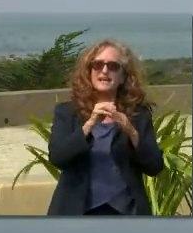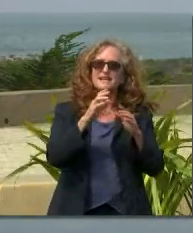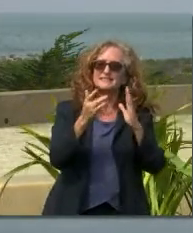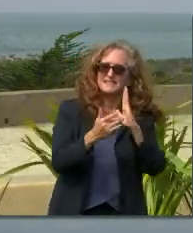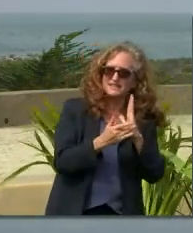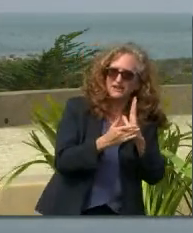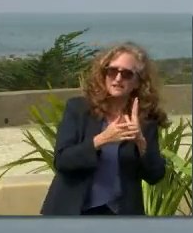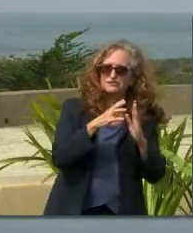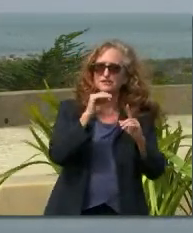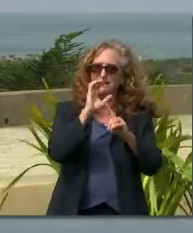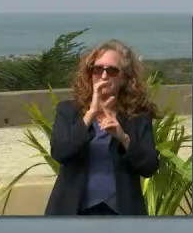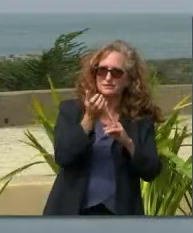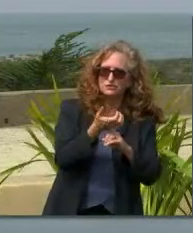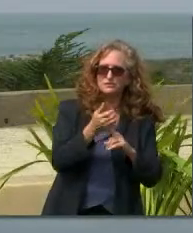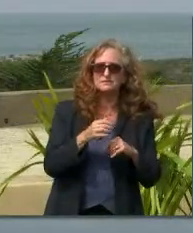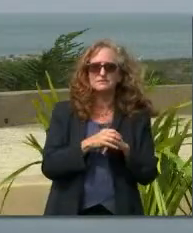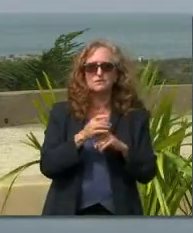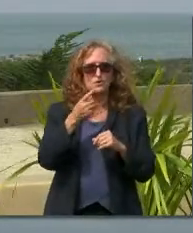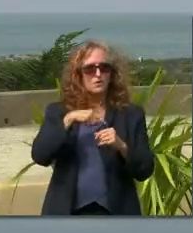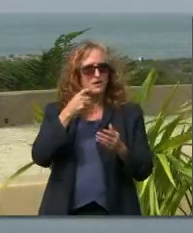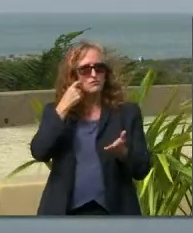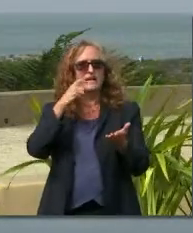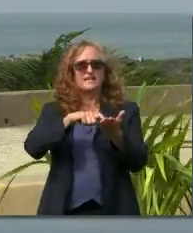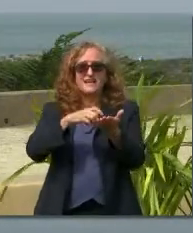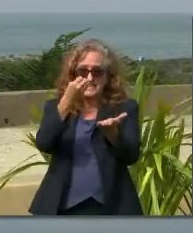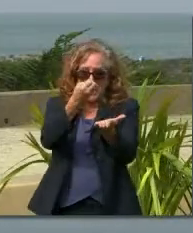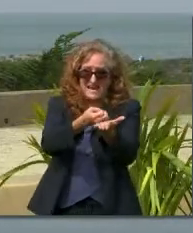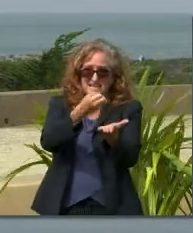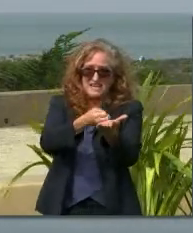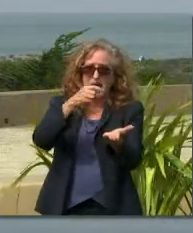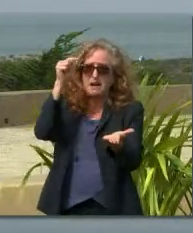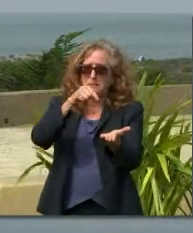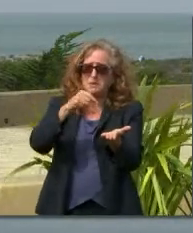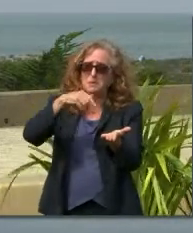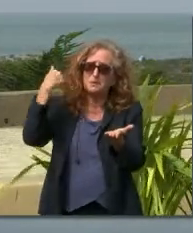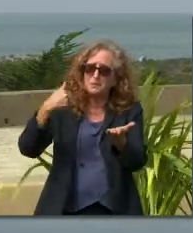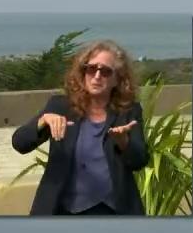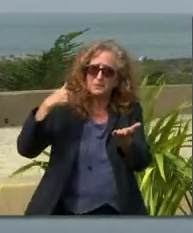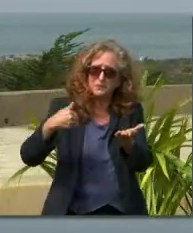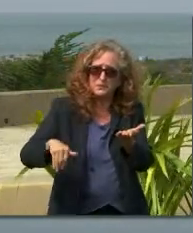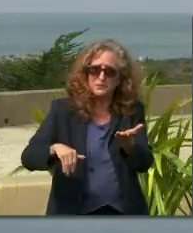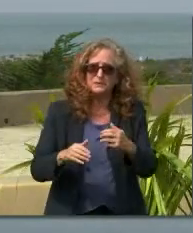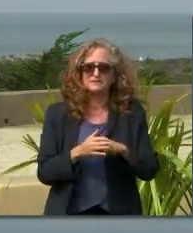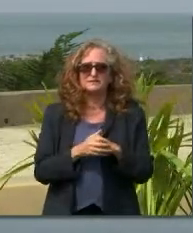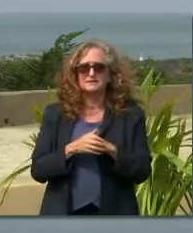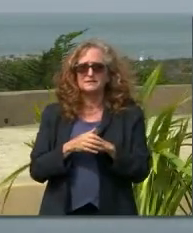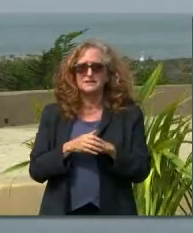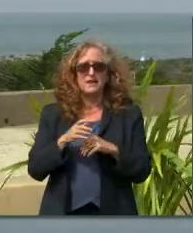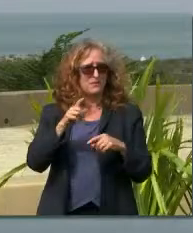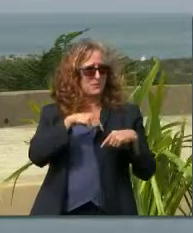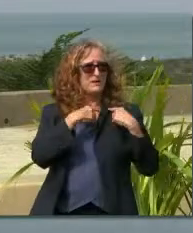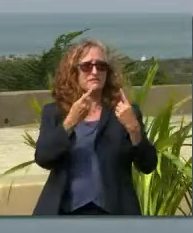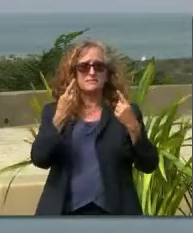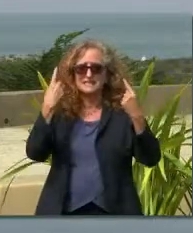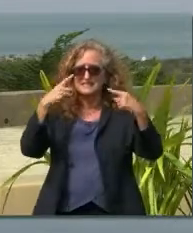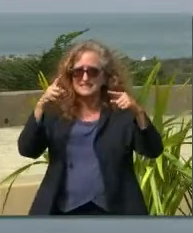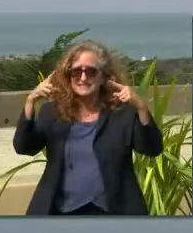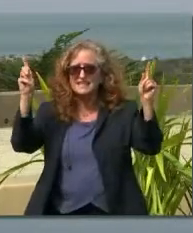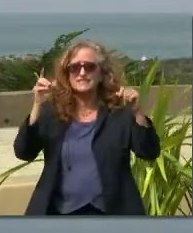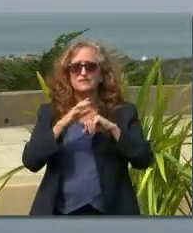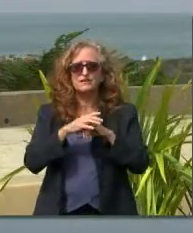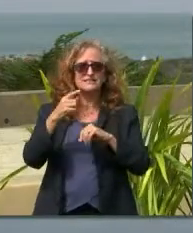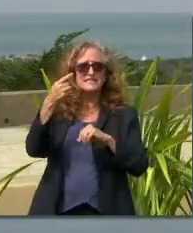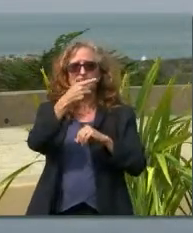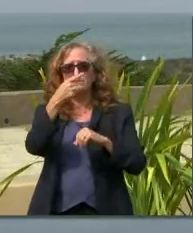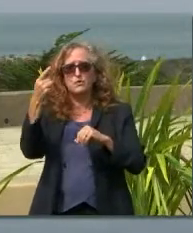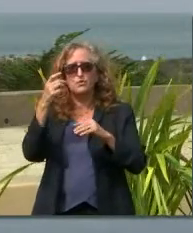a recognition that this is the #1 economic development program that has been spectacularly successful. Look, the #1 economies